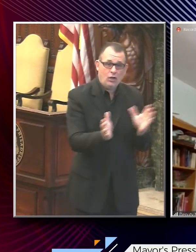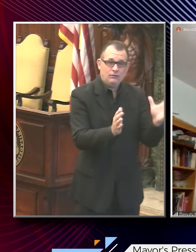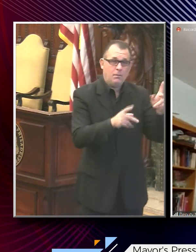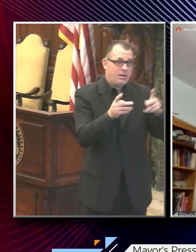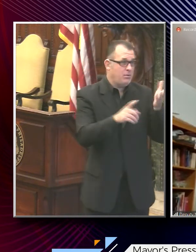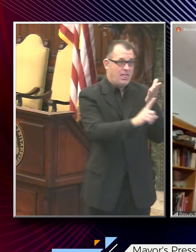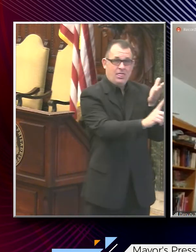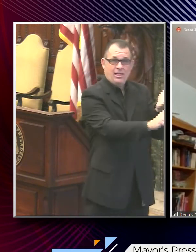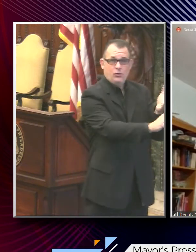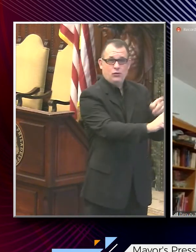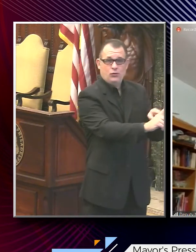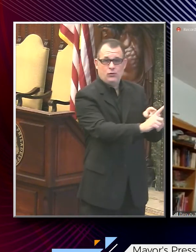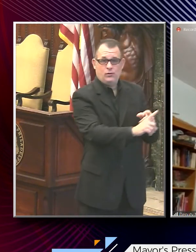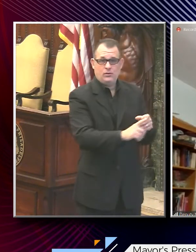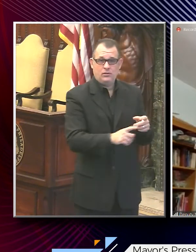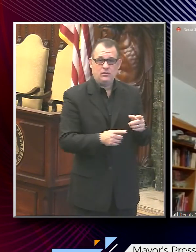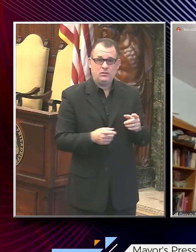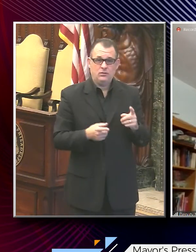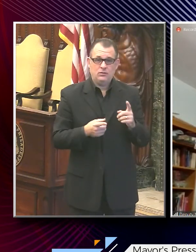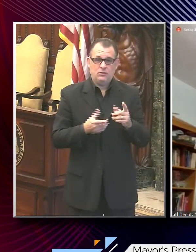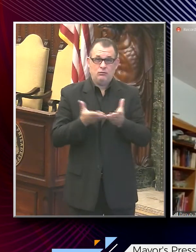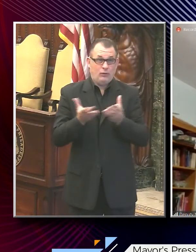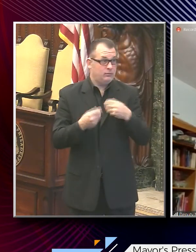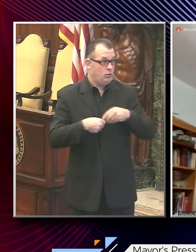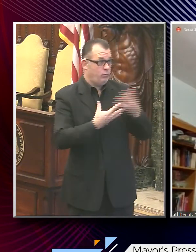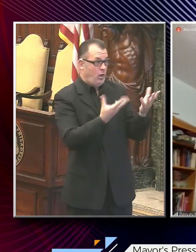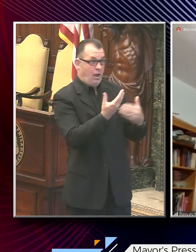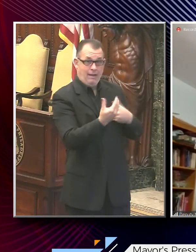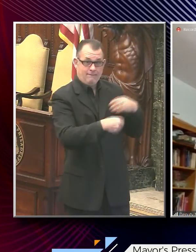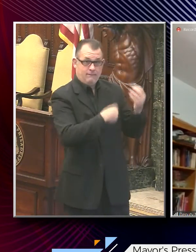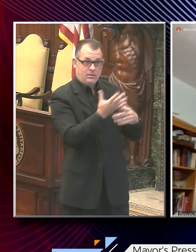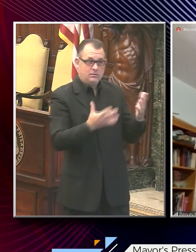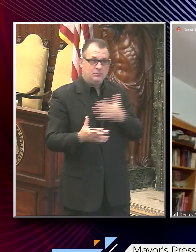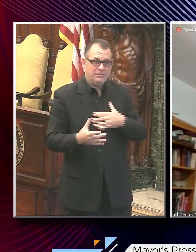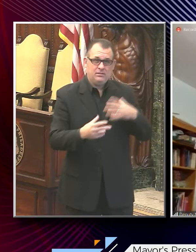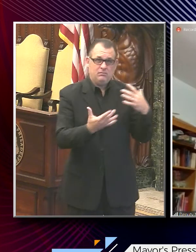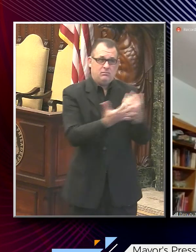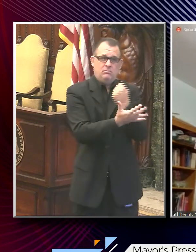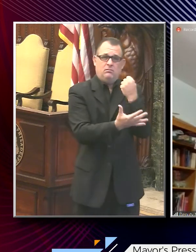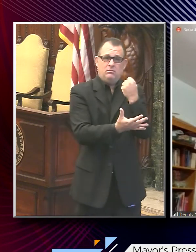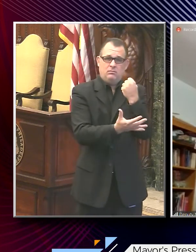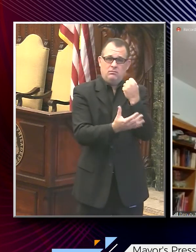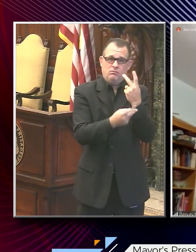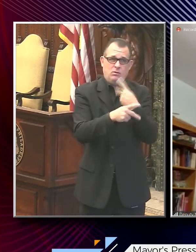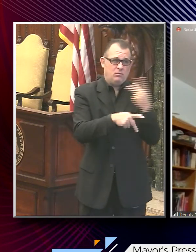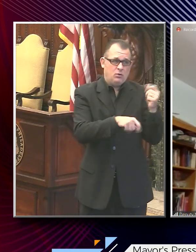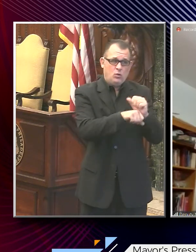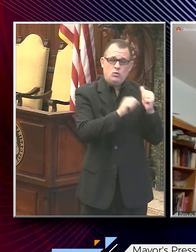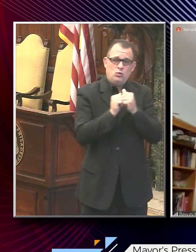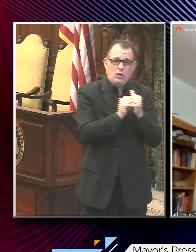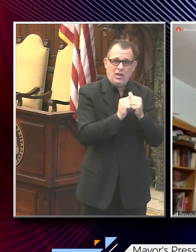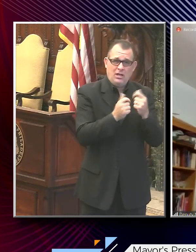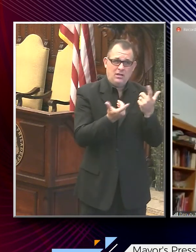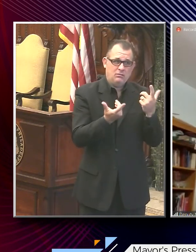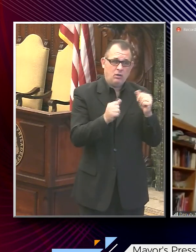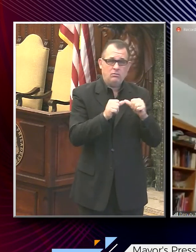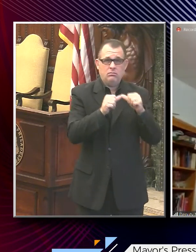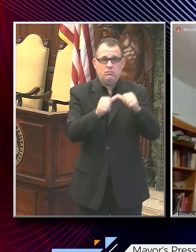there to access the services and housing that we're offering, and we will continue to work with them on the longer term goals.